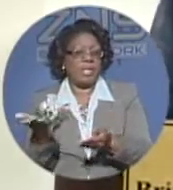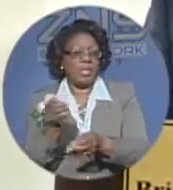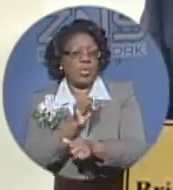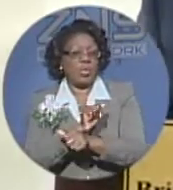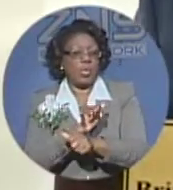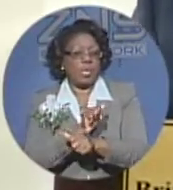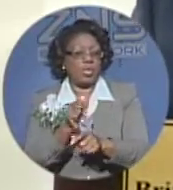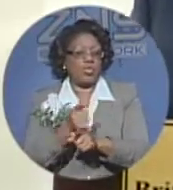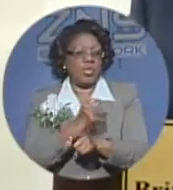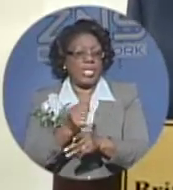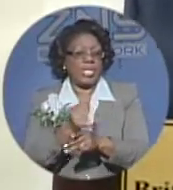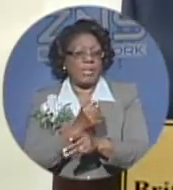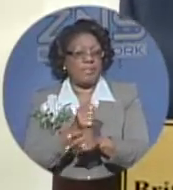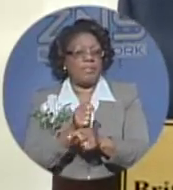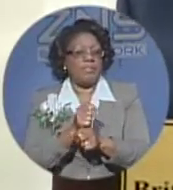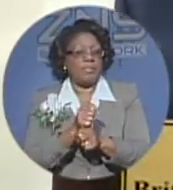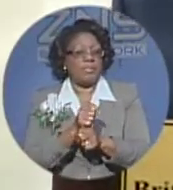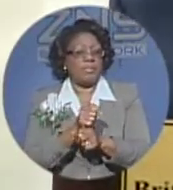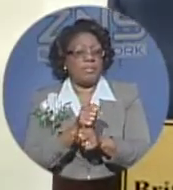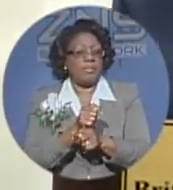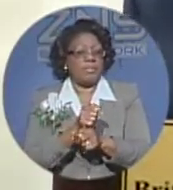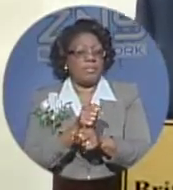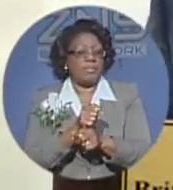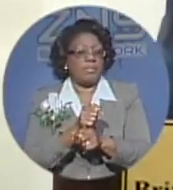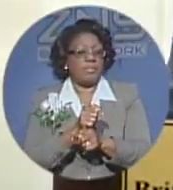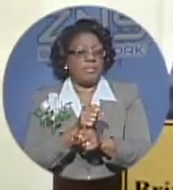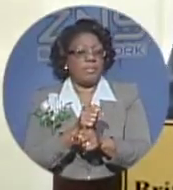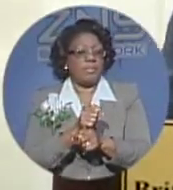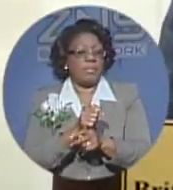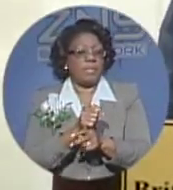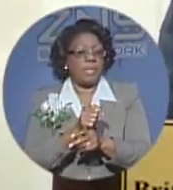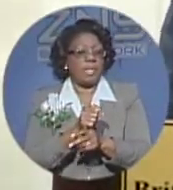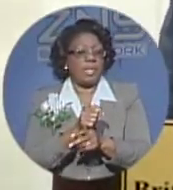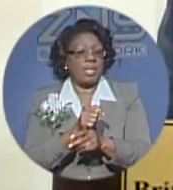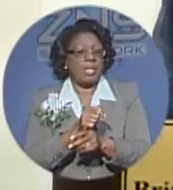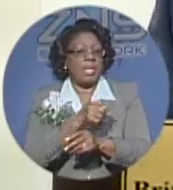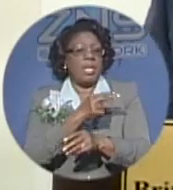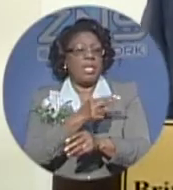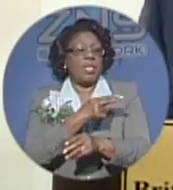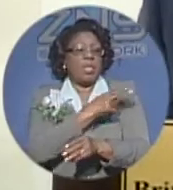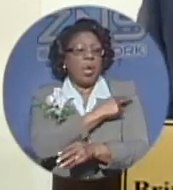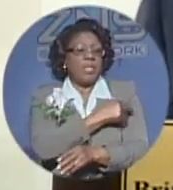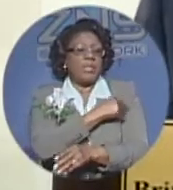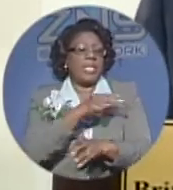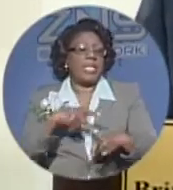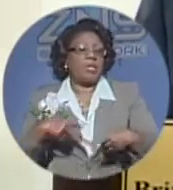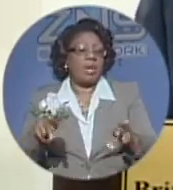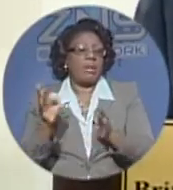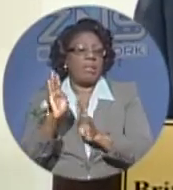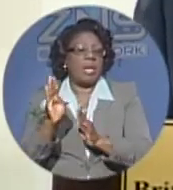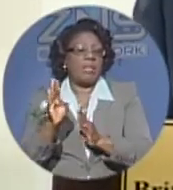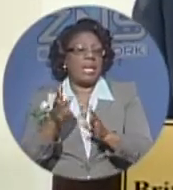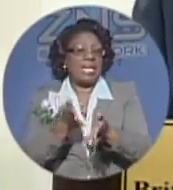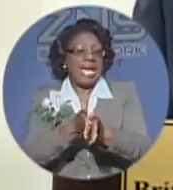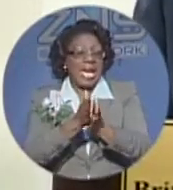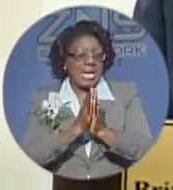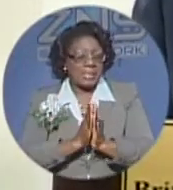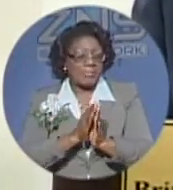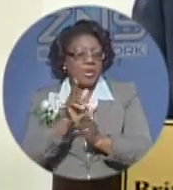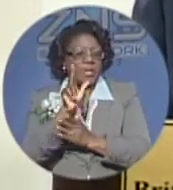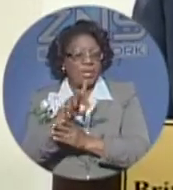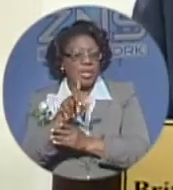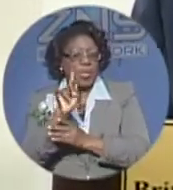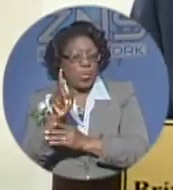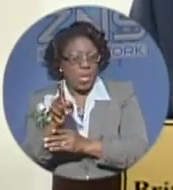to the new child and adolescent care unit. And the RAN has requested 69 of whom 31